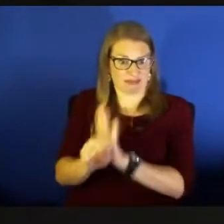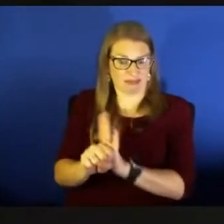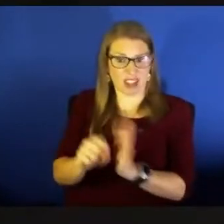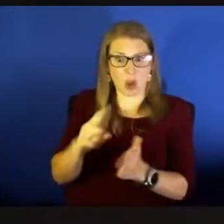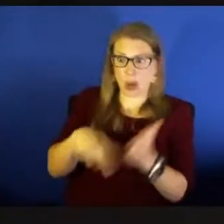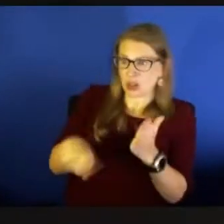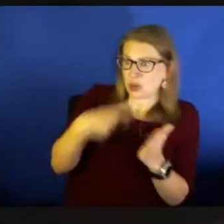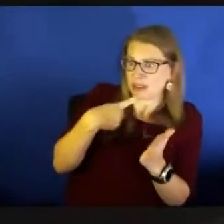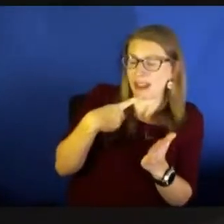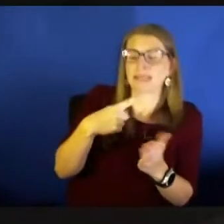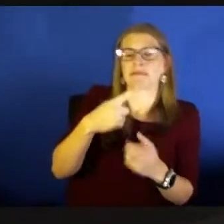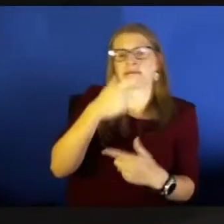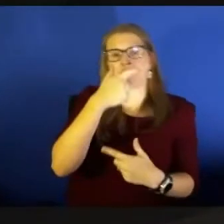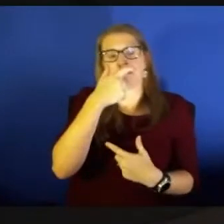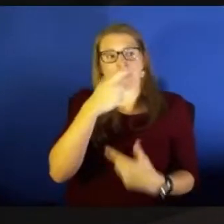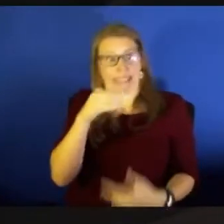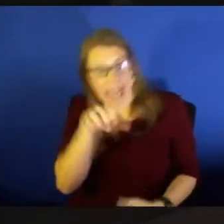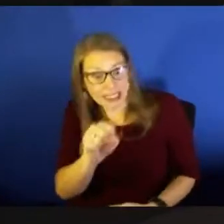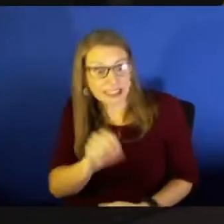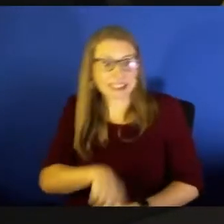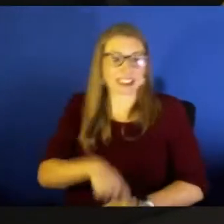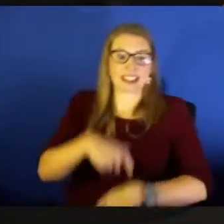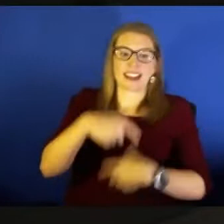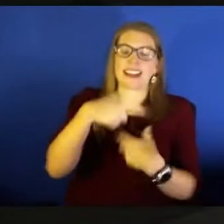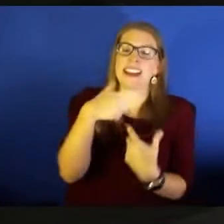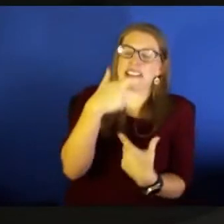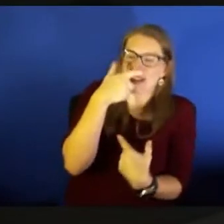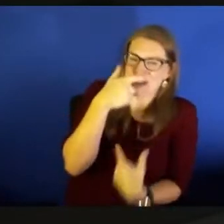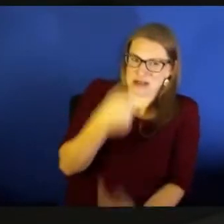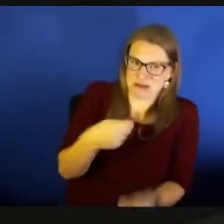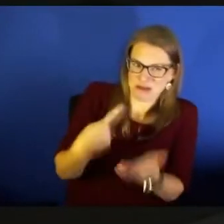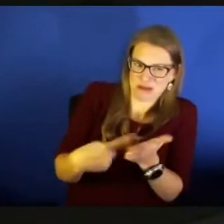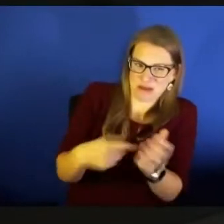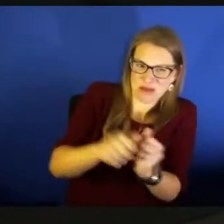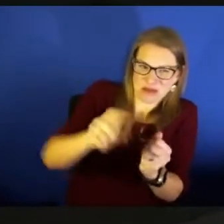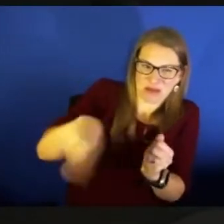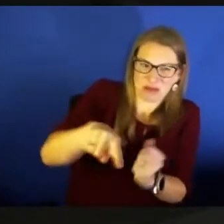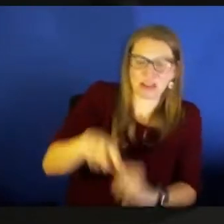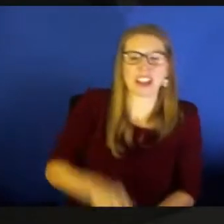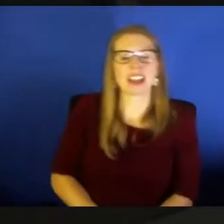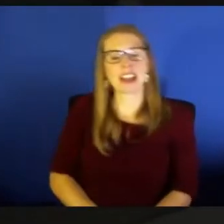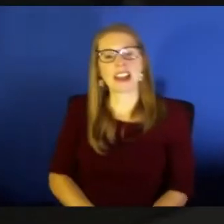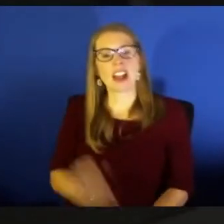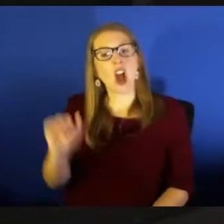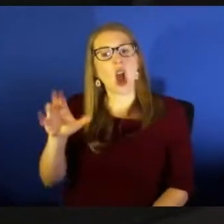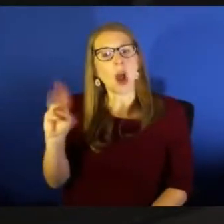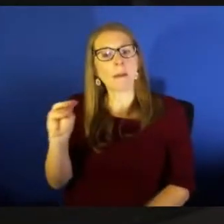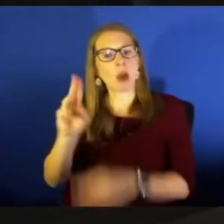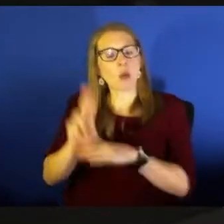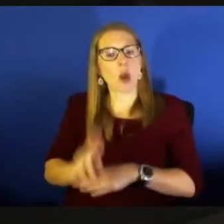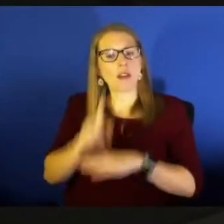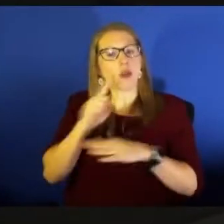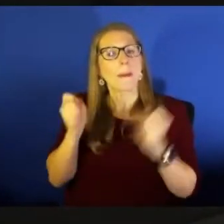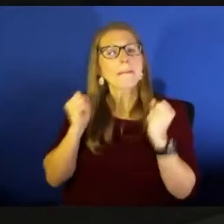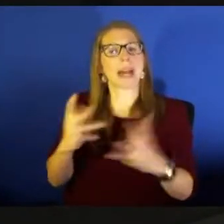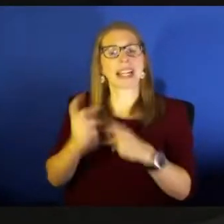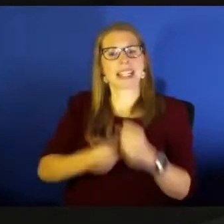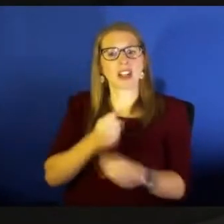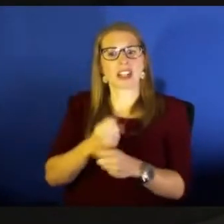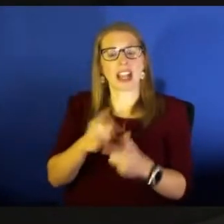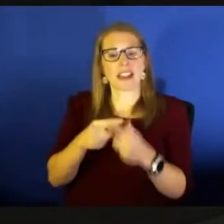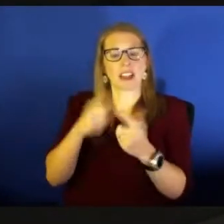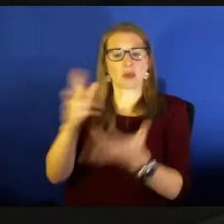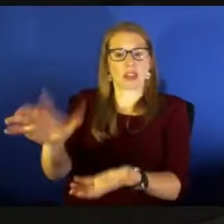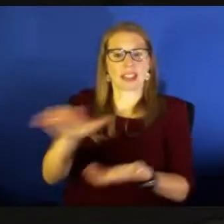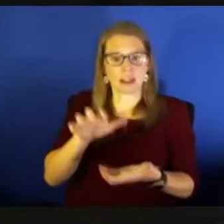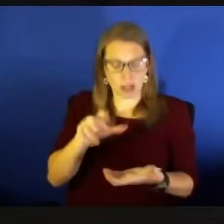in talking to folk. And as it was then, this is the arm that he wore for many years. When we then received and looked at it, we